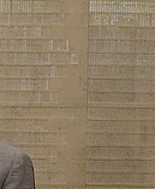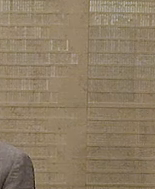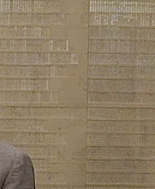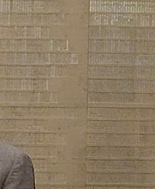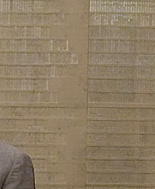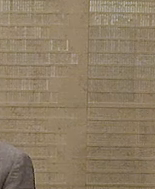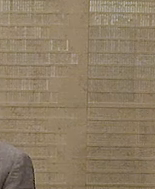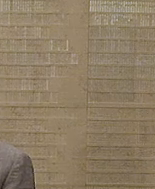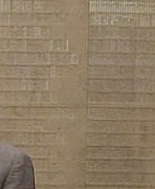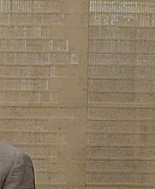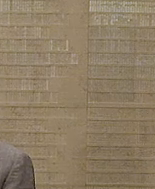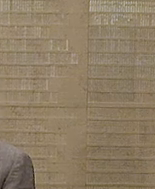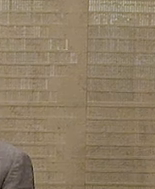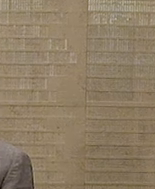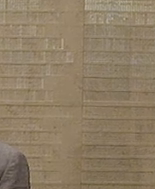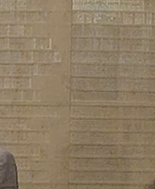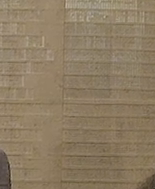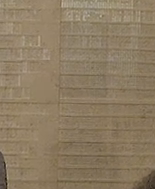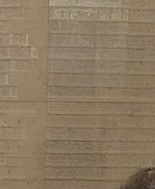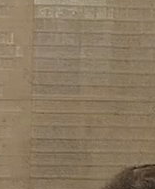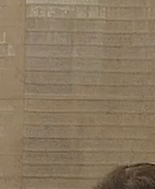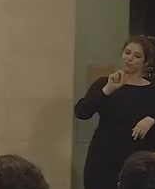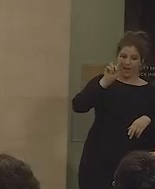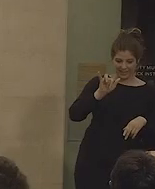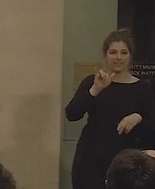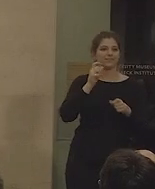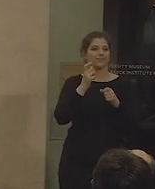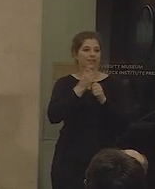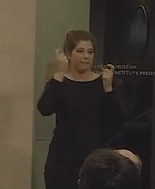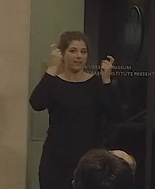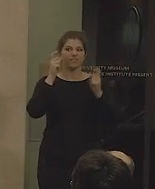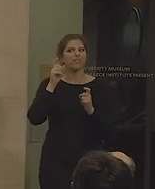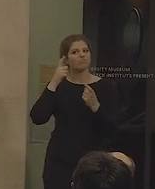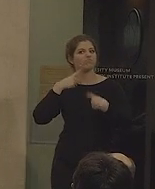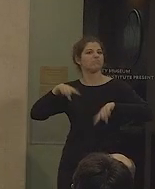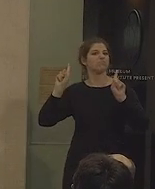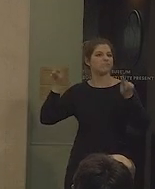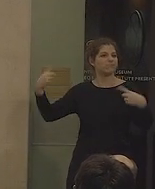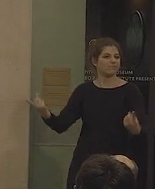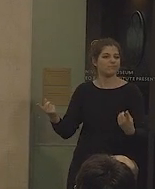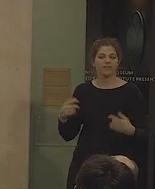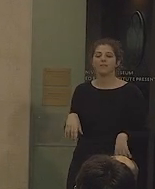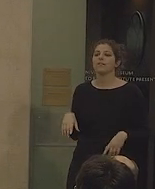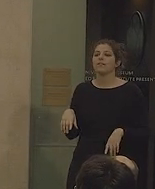the No Notoriety campaign, and it's been successful. Listen,